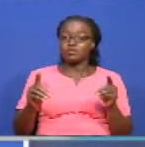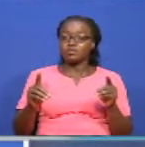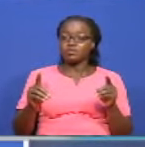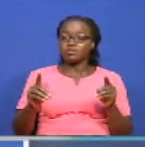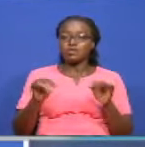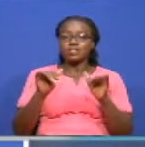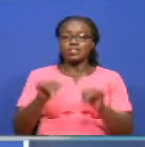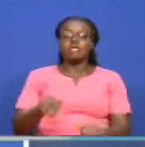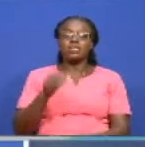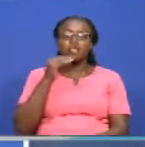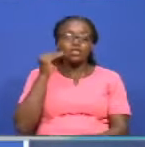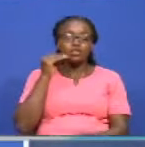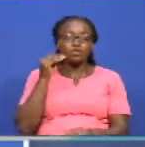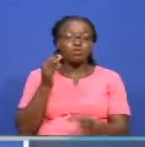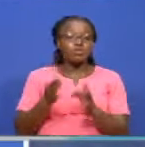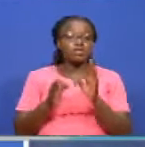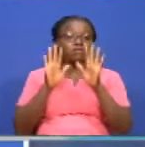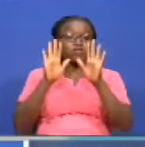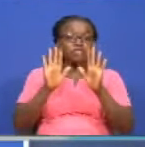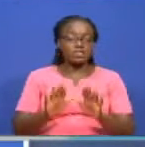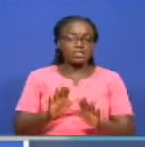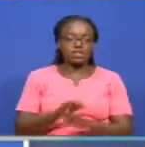at home where necessary.